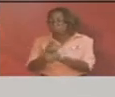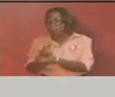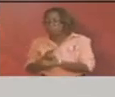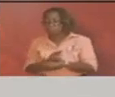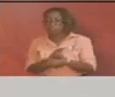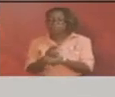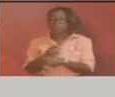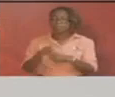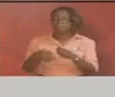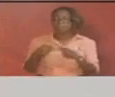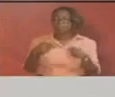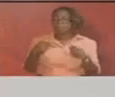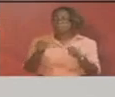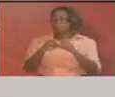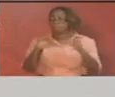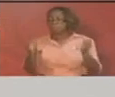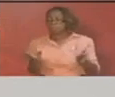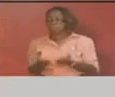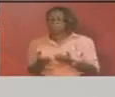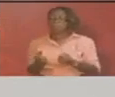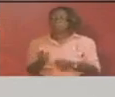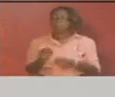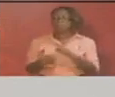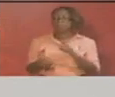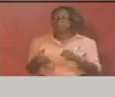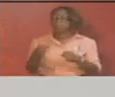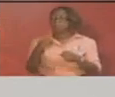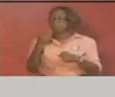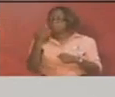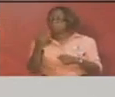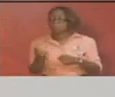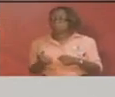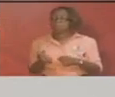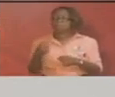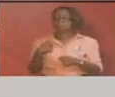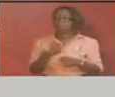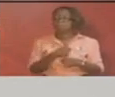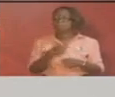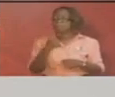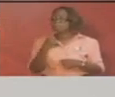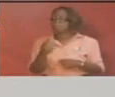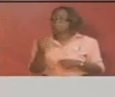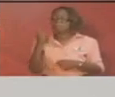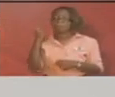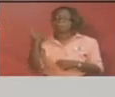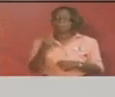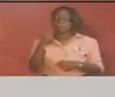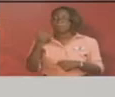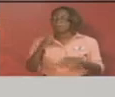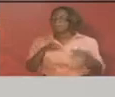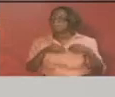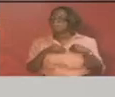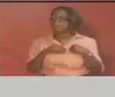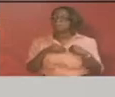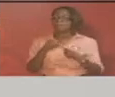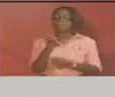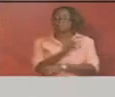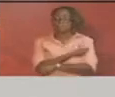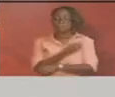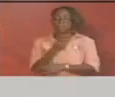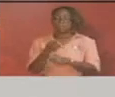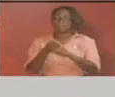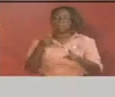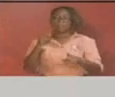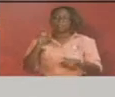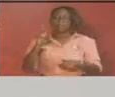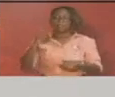diligence and it will follow. And that's why we have said strictly that we will take vaccines at this point that comes from WHO, EU only. And